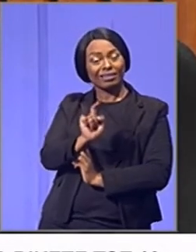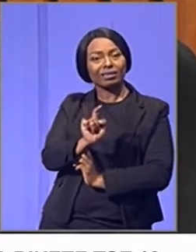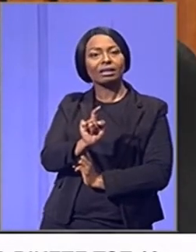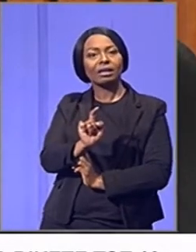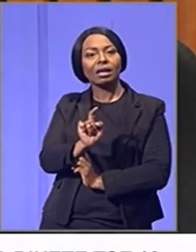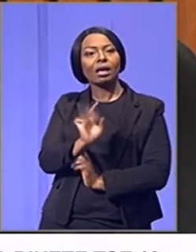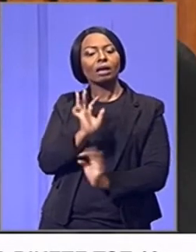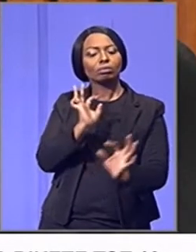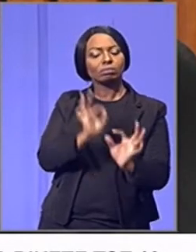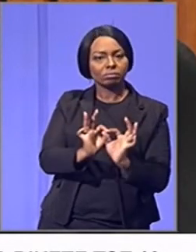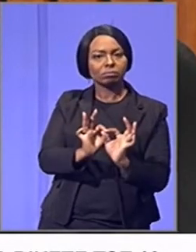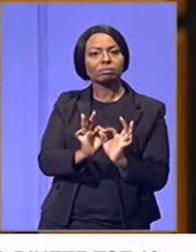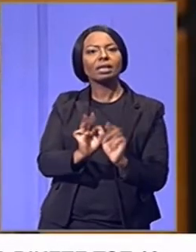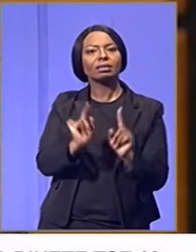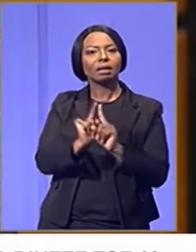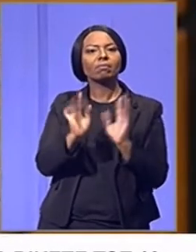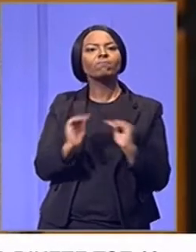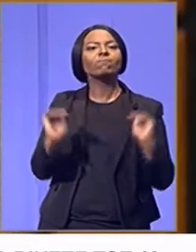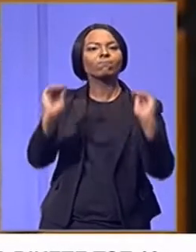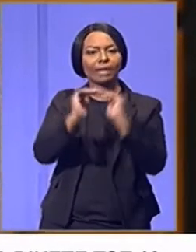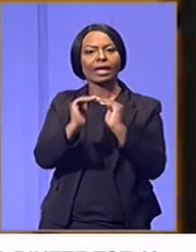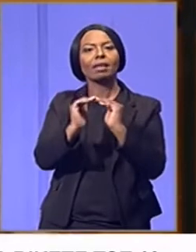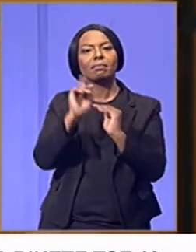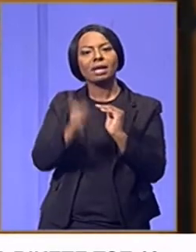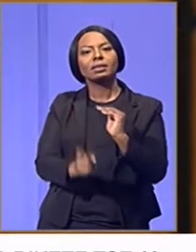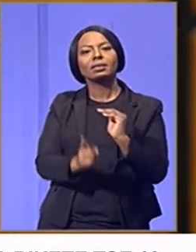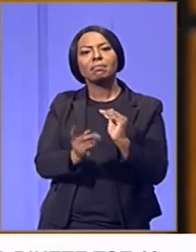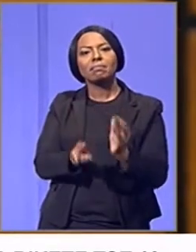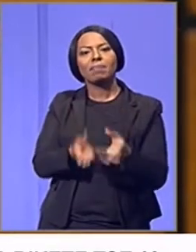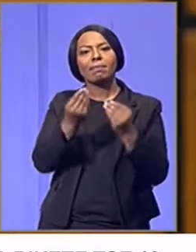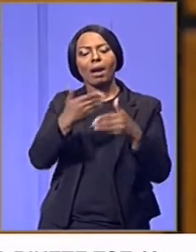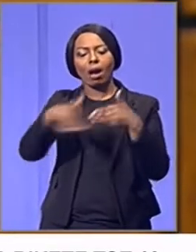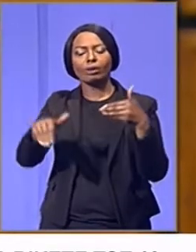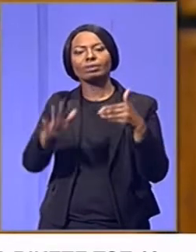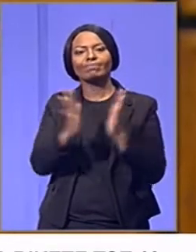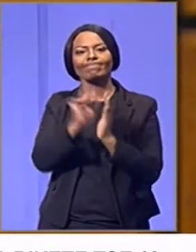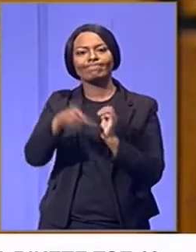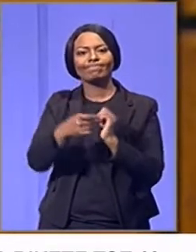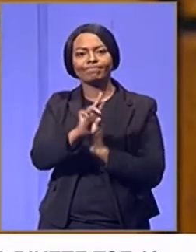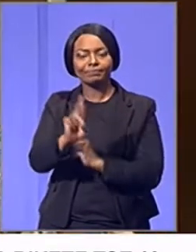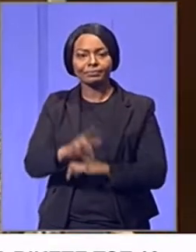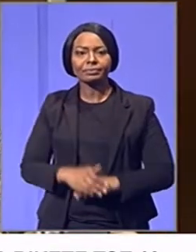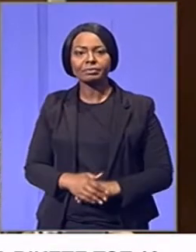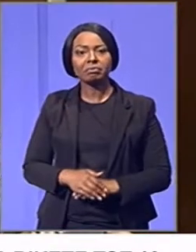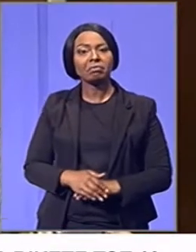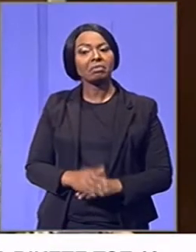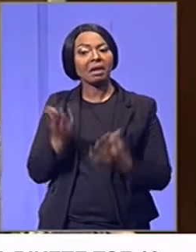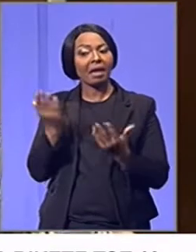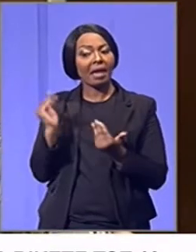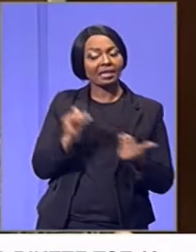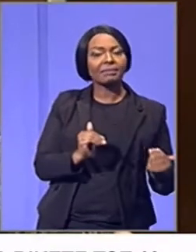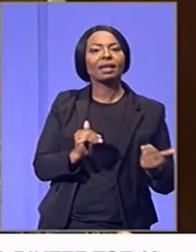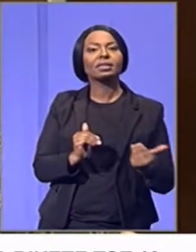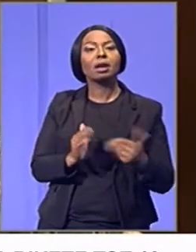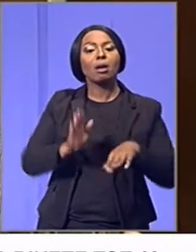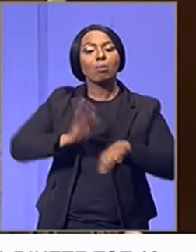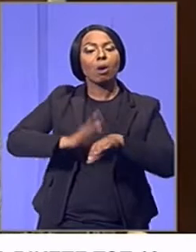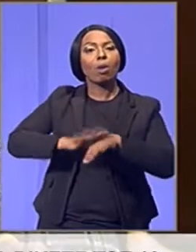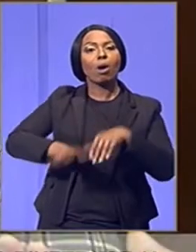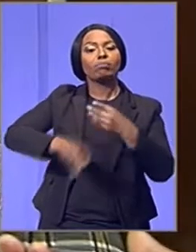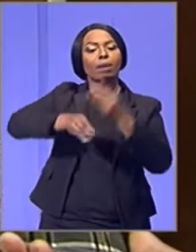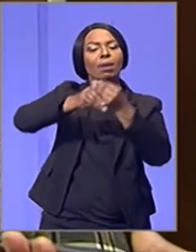reasonable and justified. Go na le kgonagalo ya gore ditatofatso kgatlhanong le Teffo di ka oketsega. The senior public